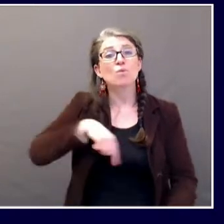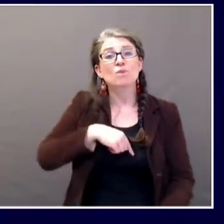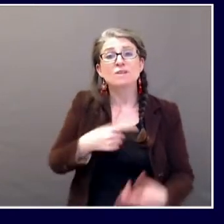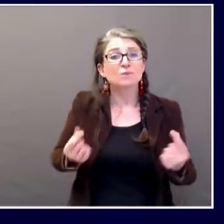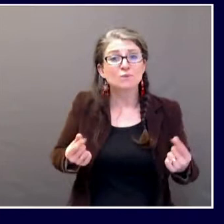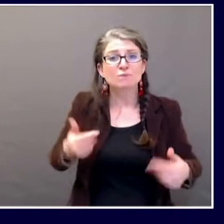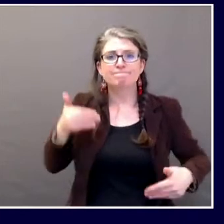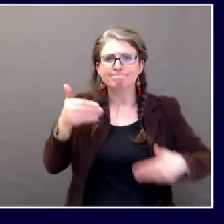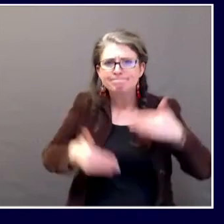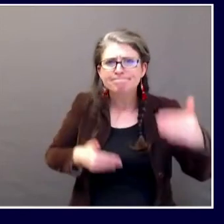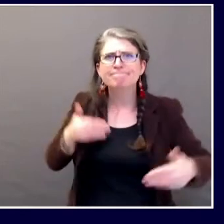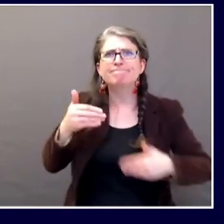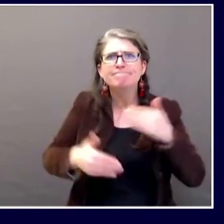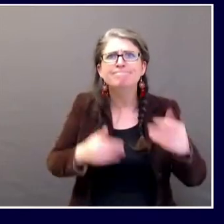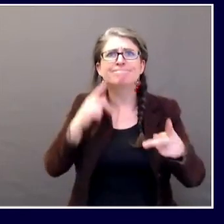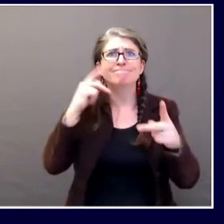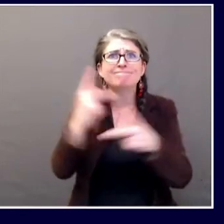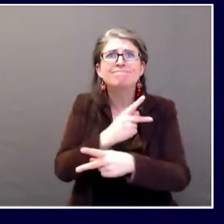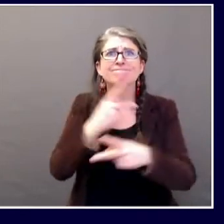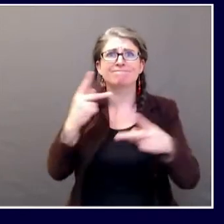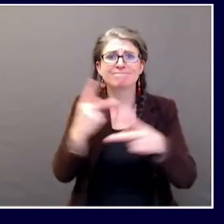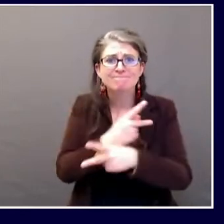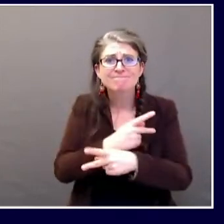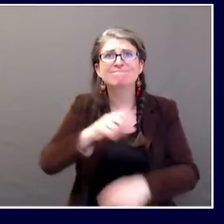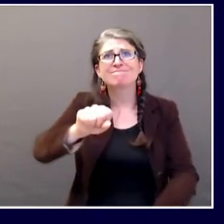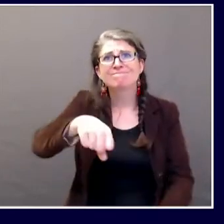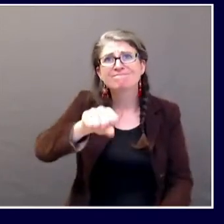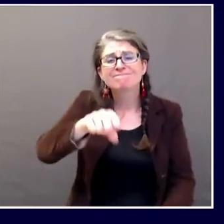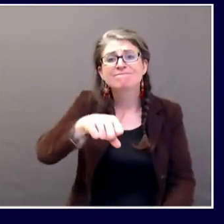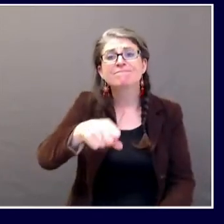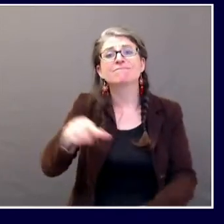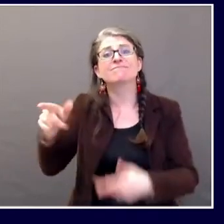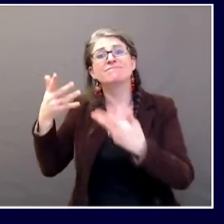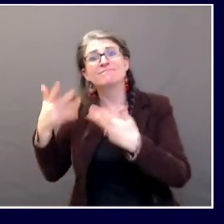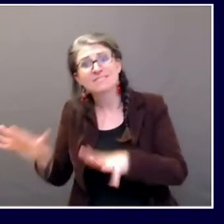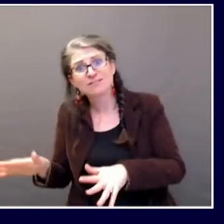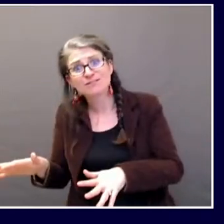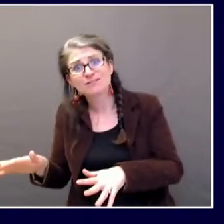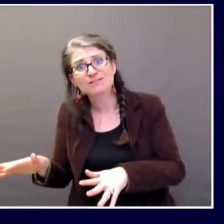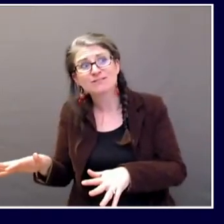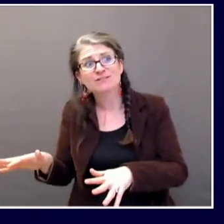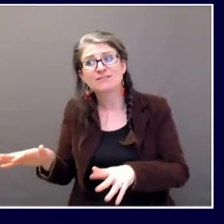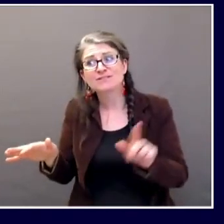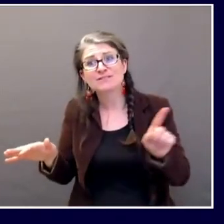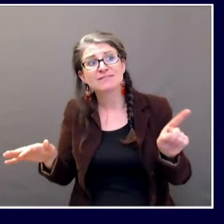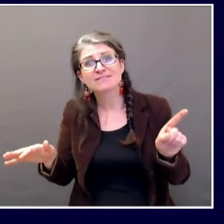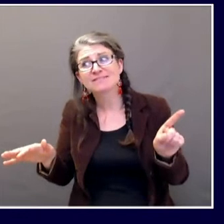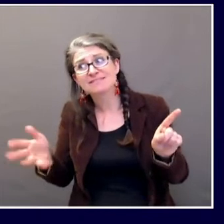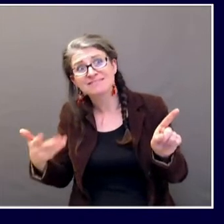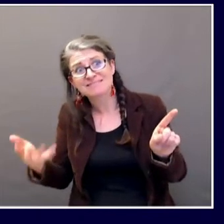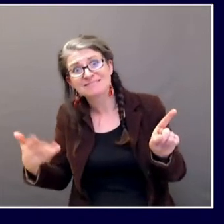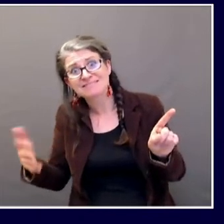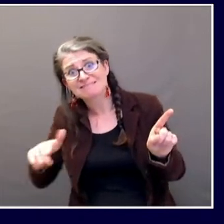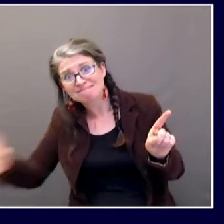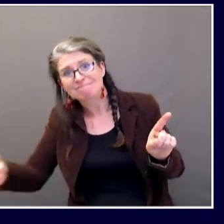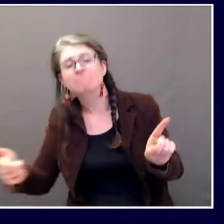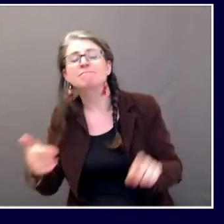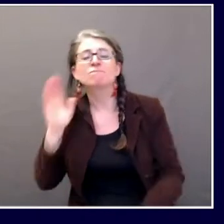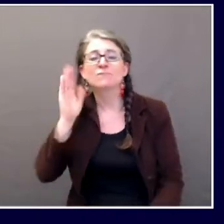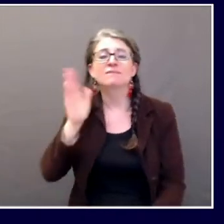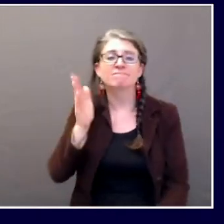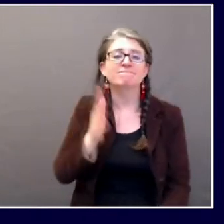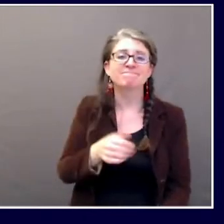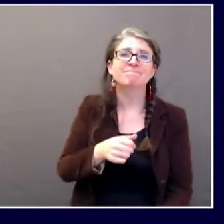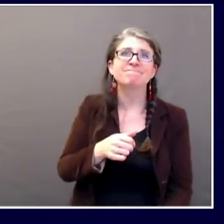are having more difficulty than others. That remains a concern. Now, Evan, in terms of what that might mean for an